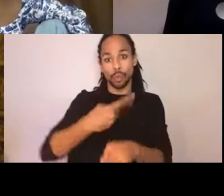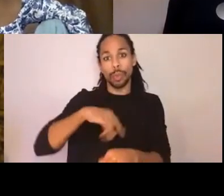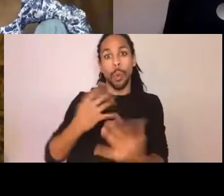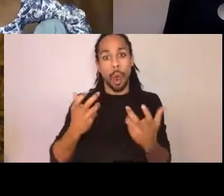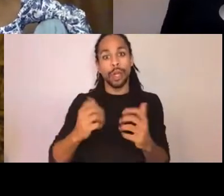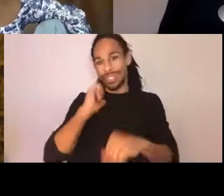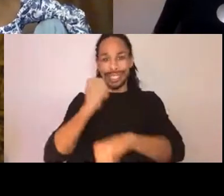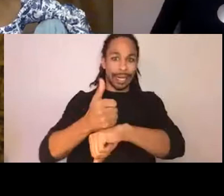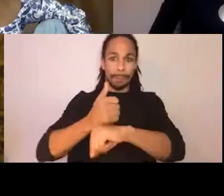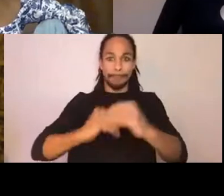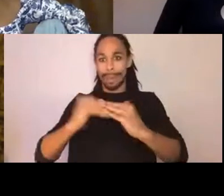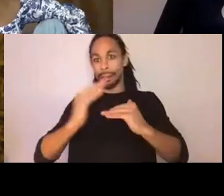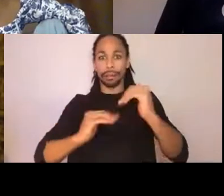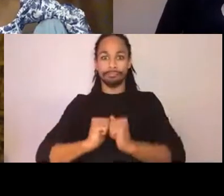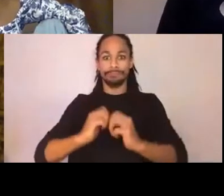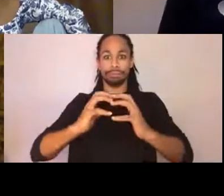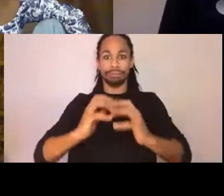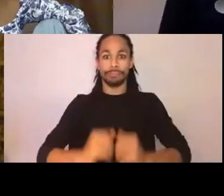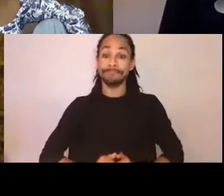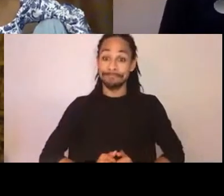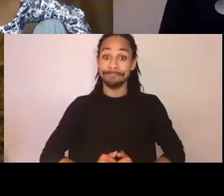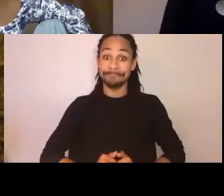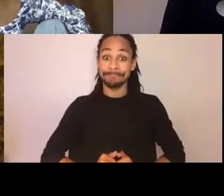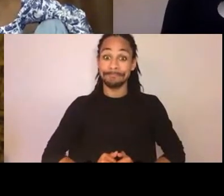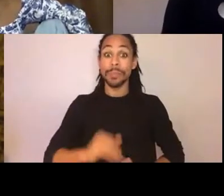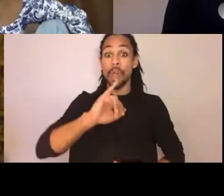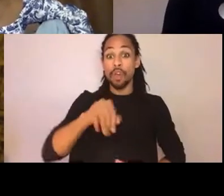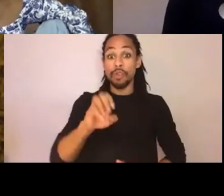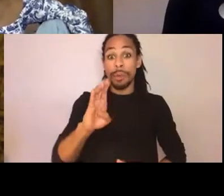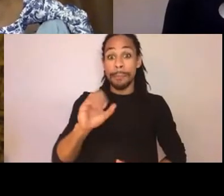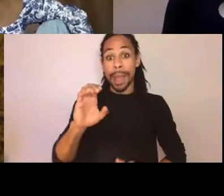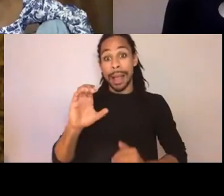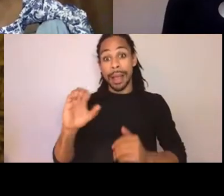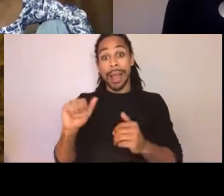Mm-hmm. Mm-hmm. Yeah, I'm hearing you say that we need to have more,